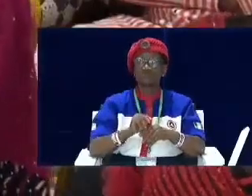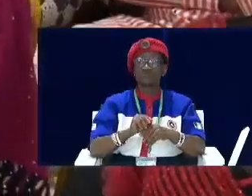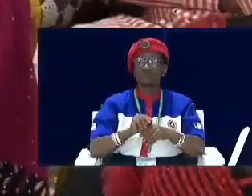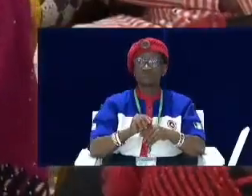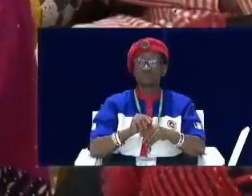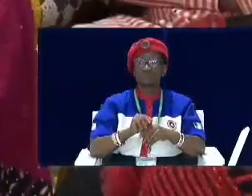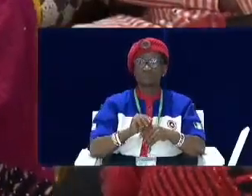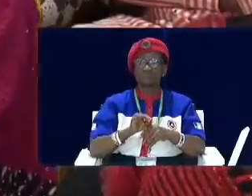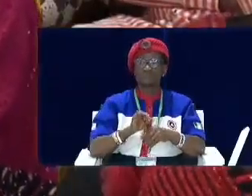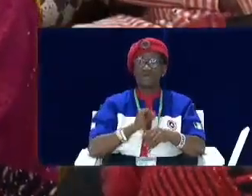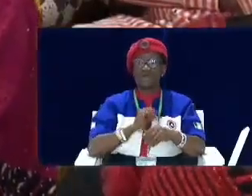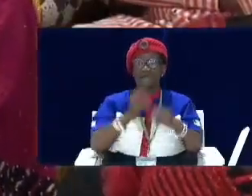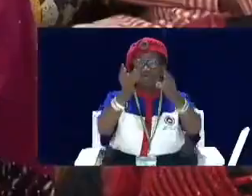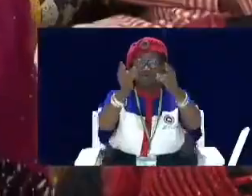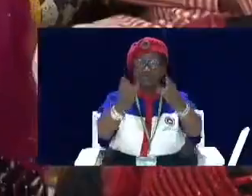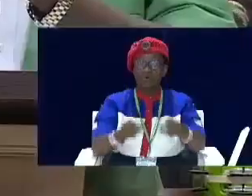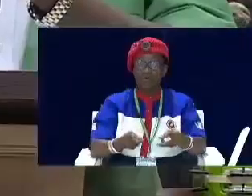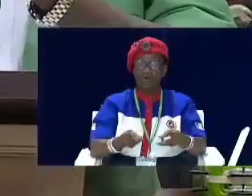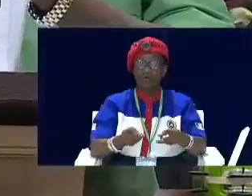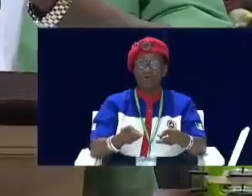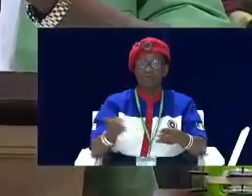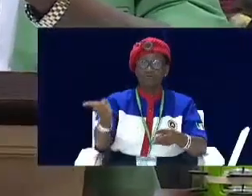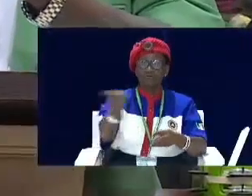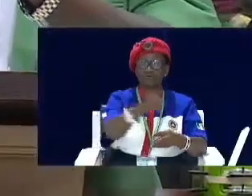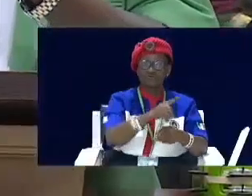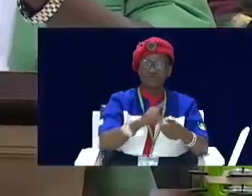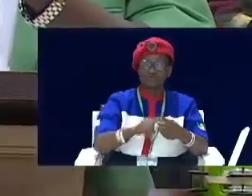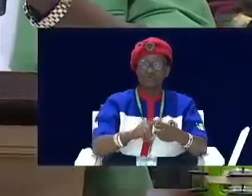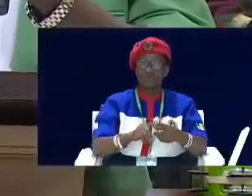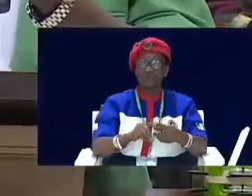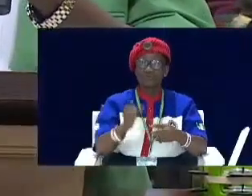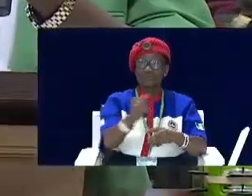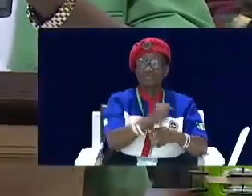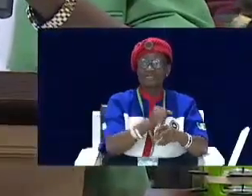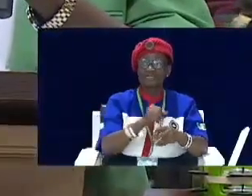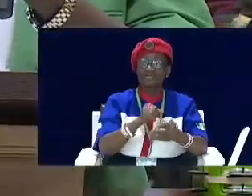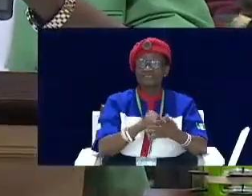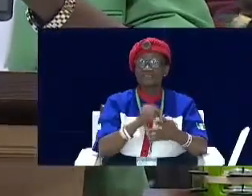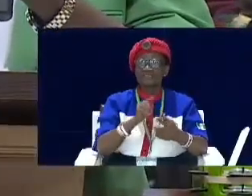I want you to keep in mind. Mo fe ki e wa fi sokan yin o.